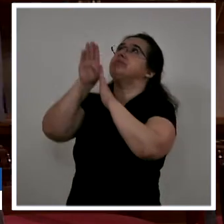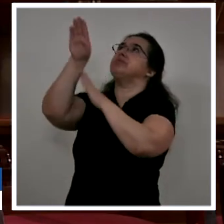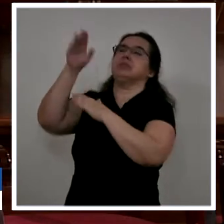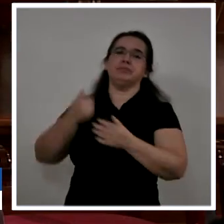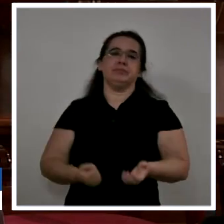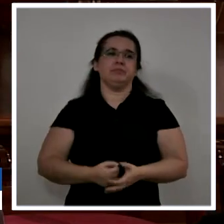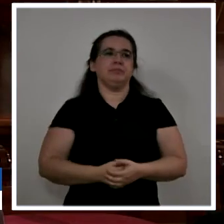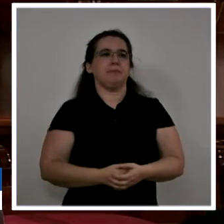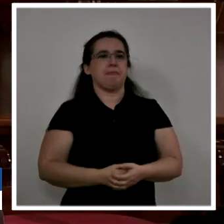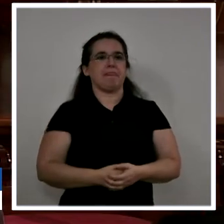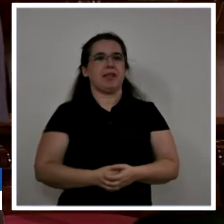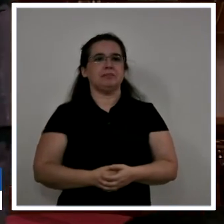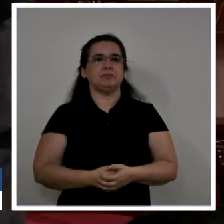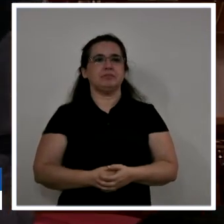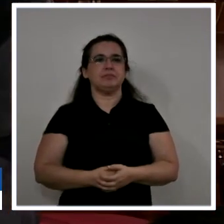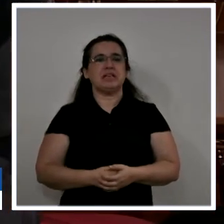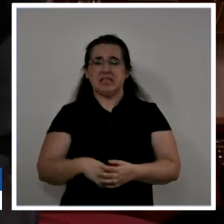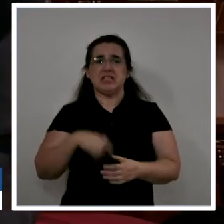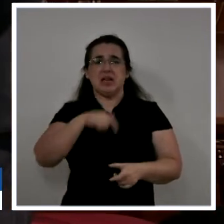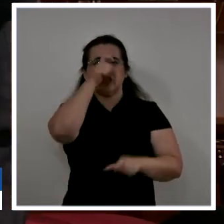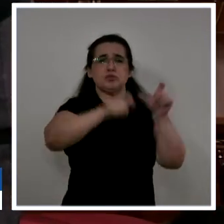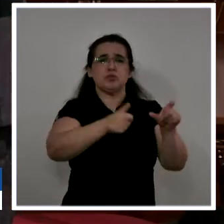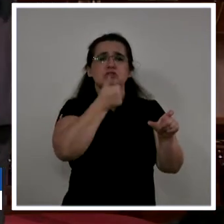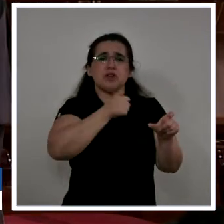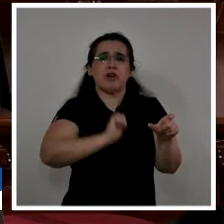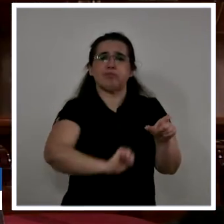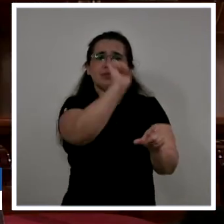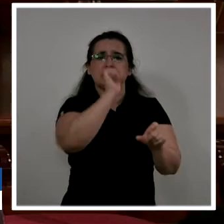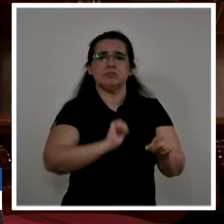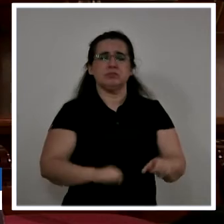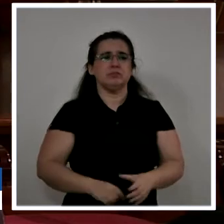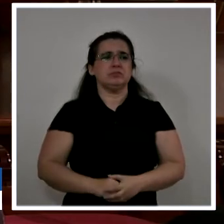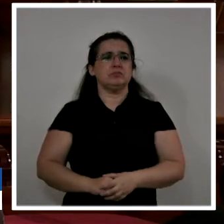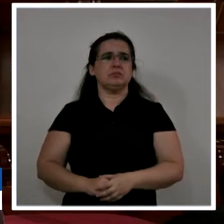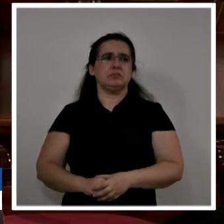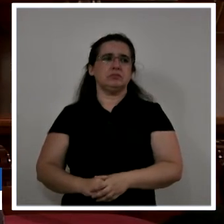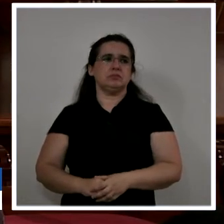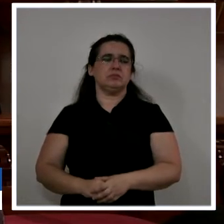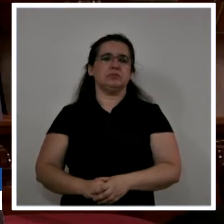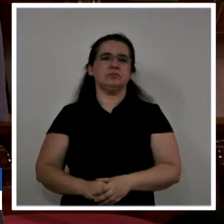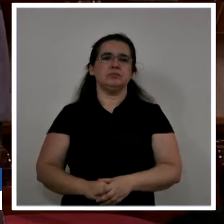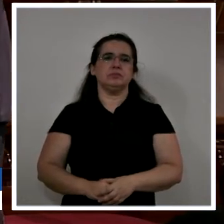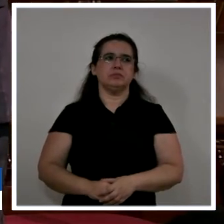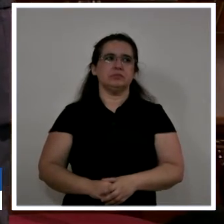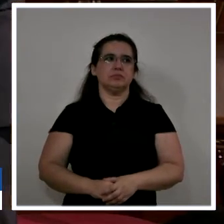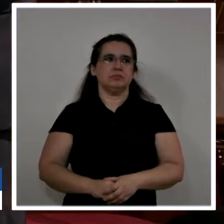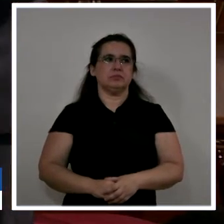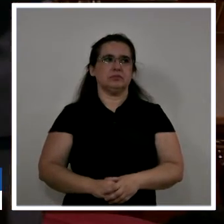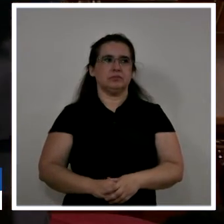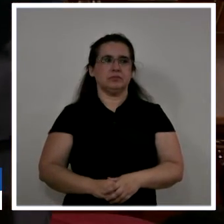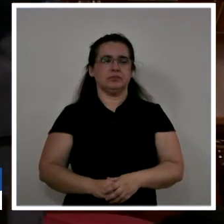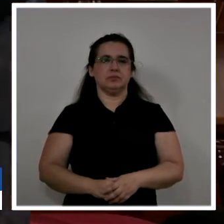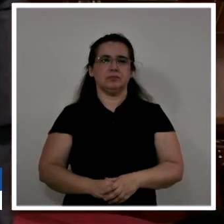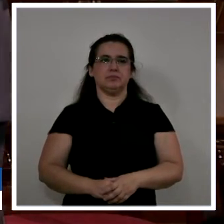E que as pessoas sofram por elas próprias. And so Jesus Christ was not teaching them something, he